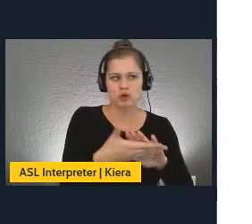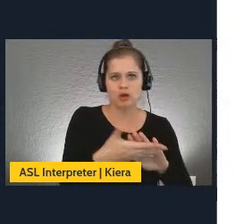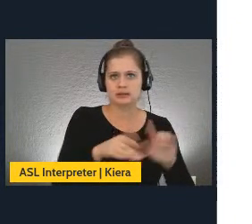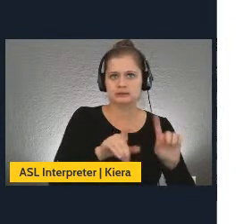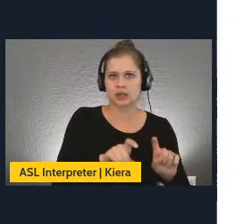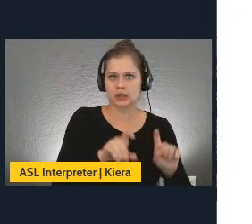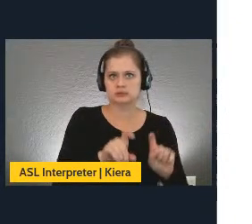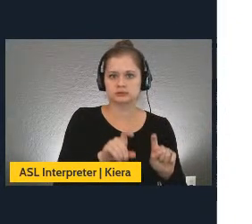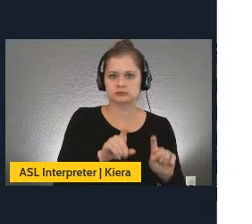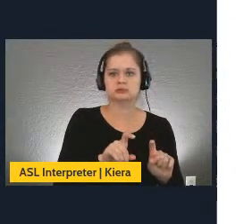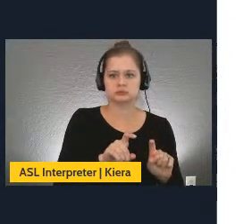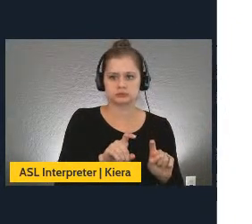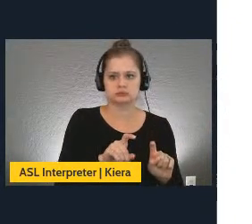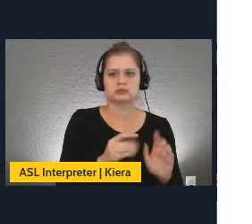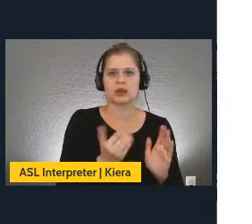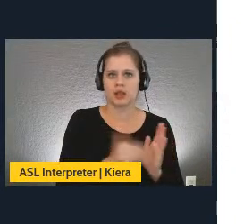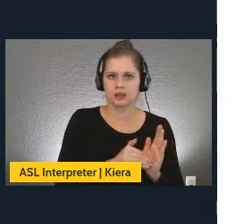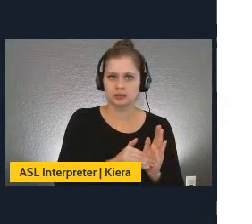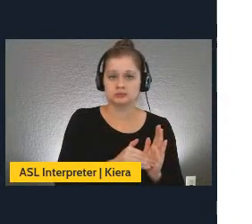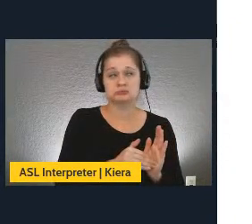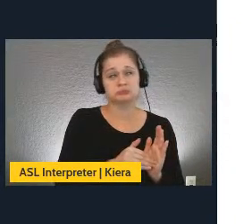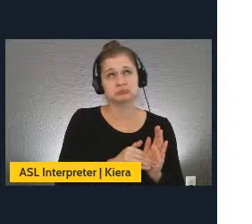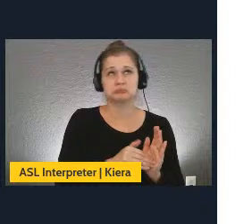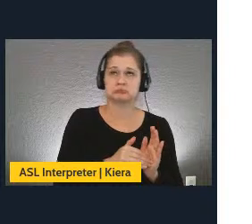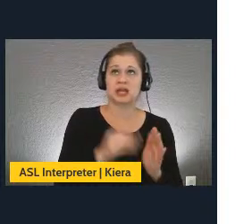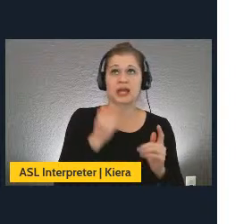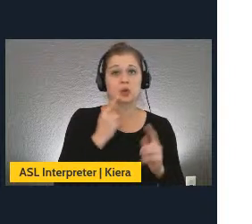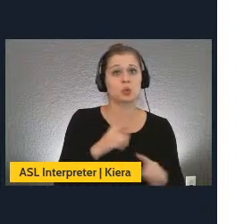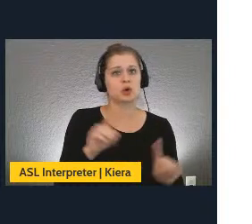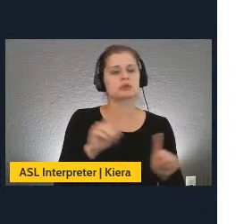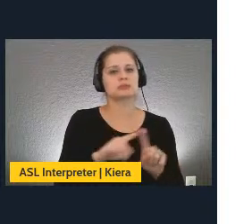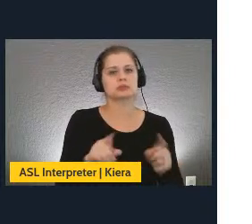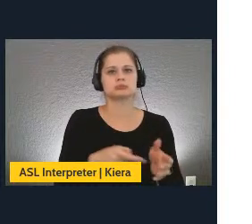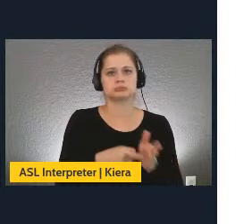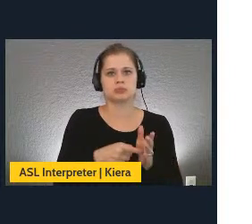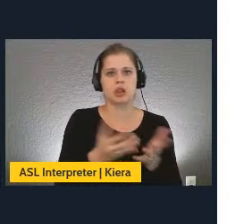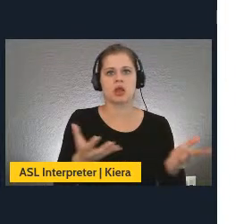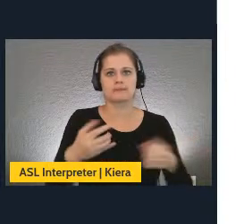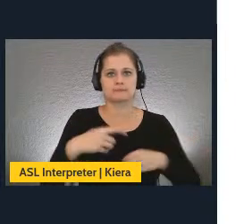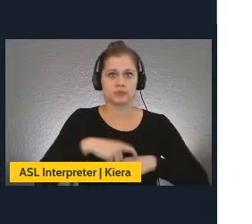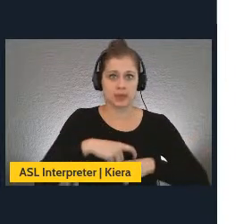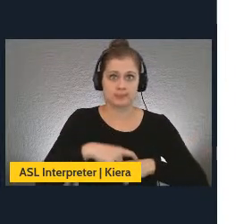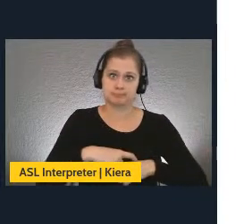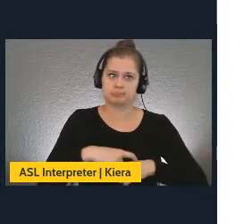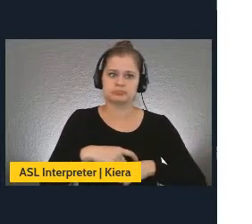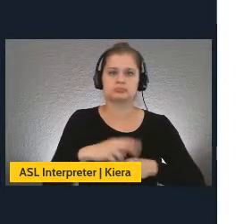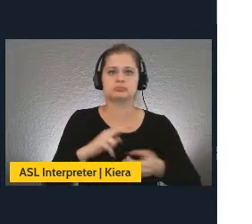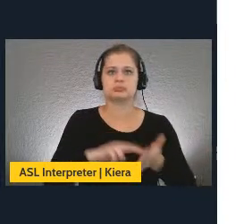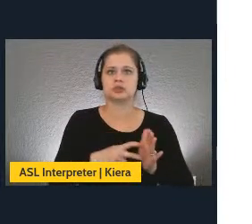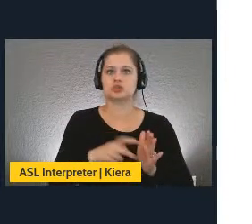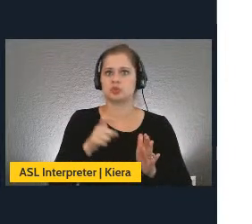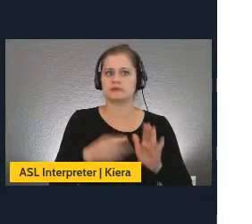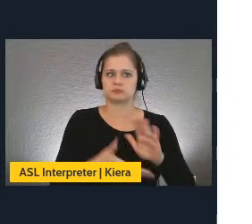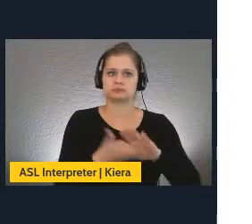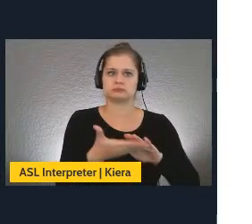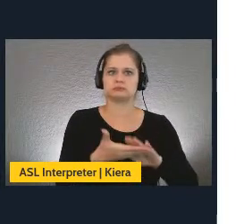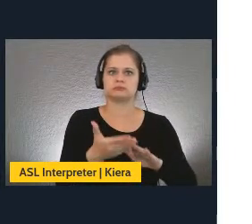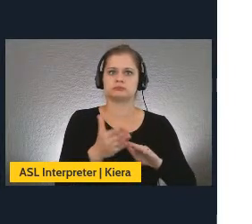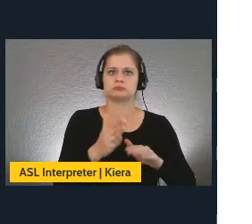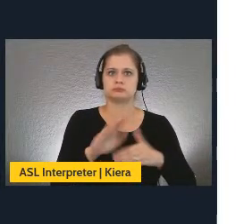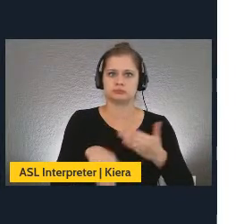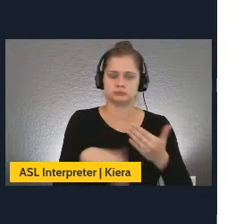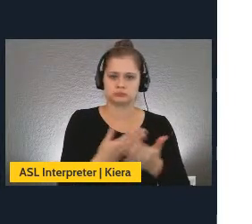down, which works. It takes quite some time because, yeah, you have to spin up a whole application